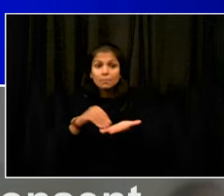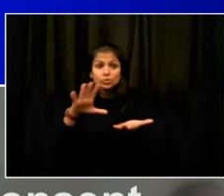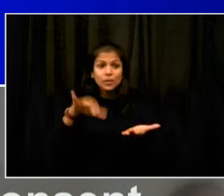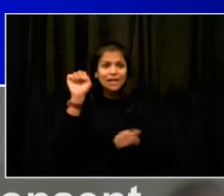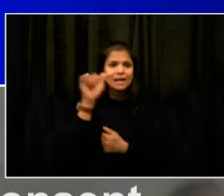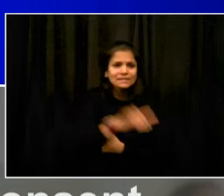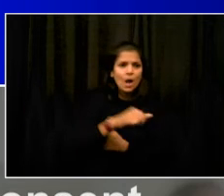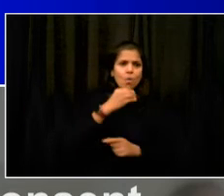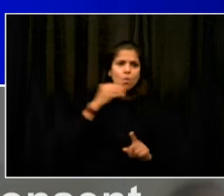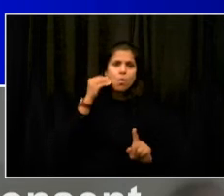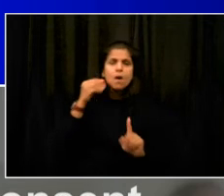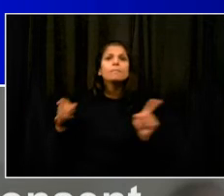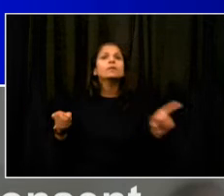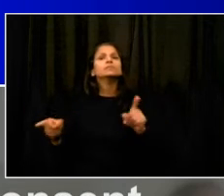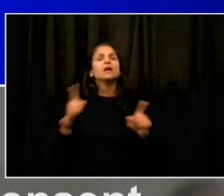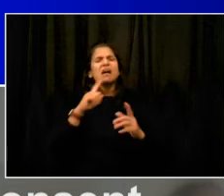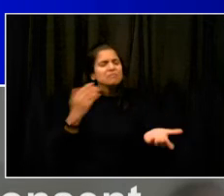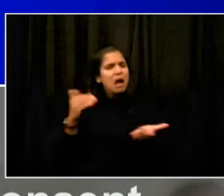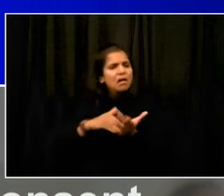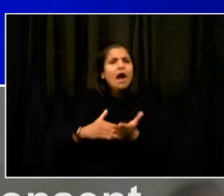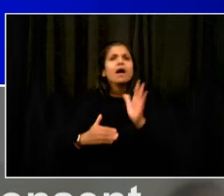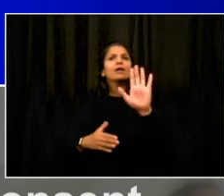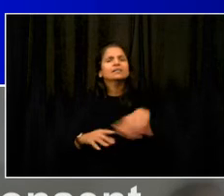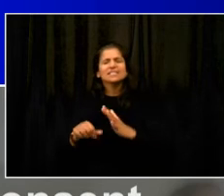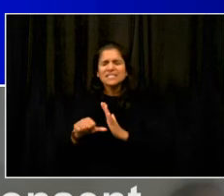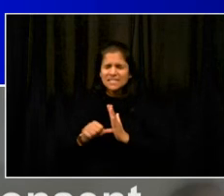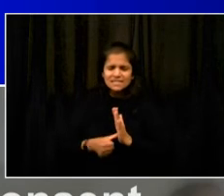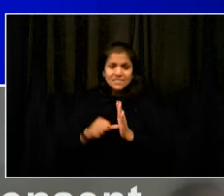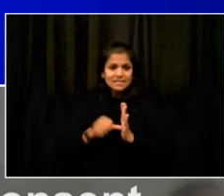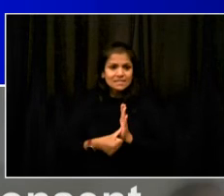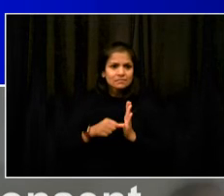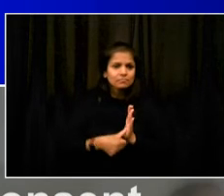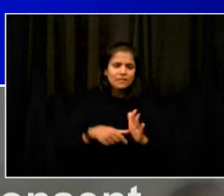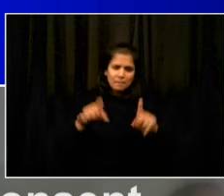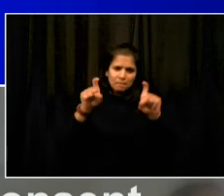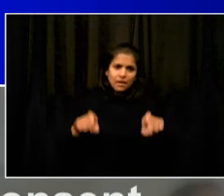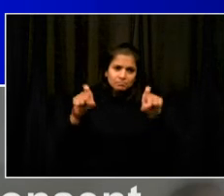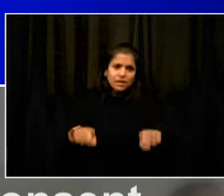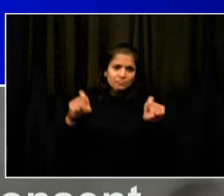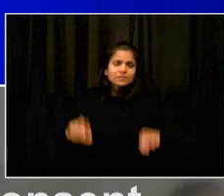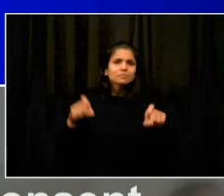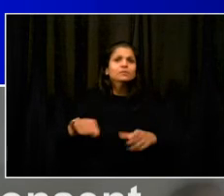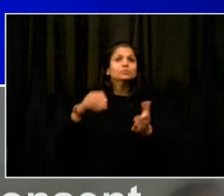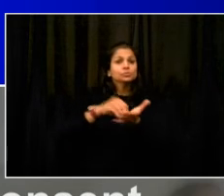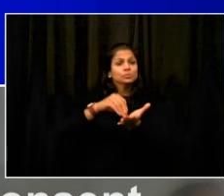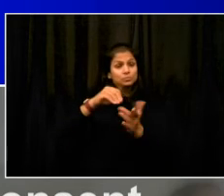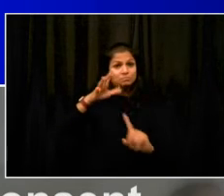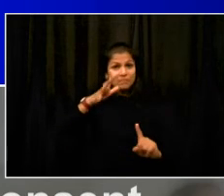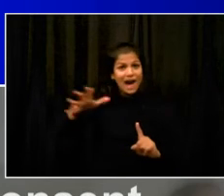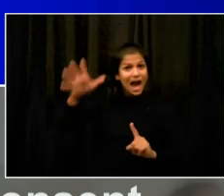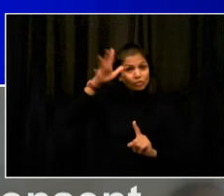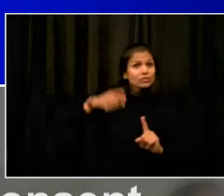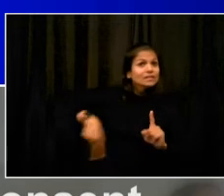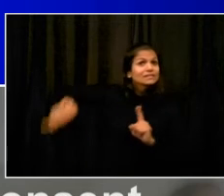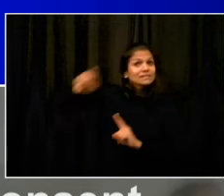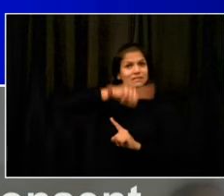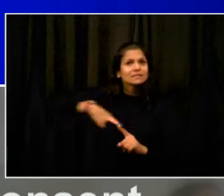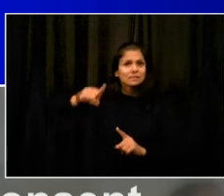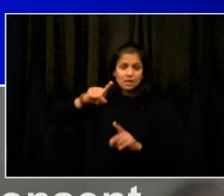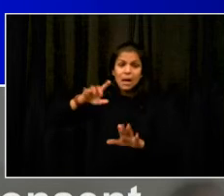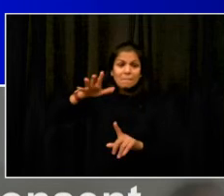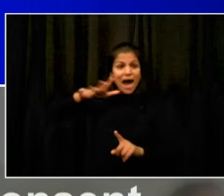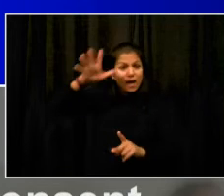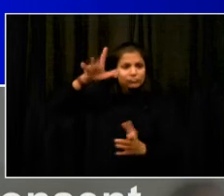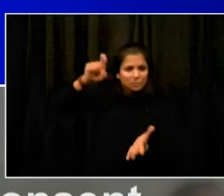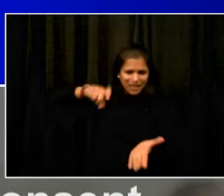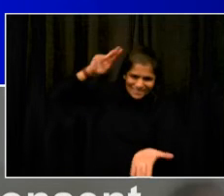Kids need these seats. A seat should not go unutilized. So everyone, this is an opportunity to just declare your intentions and live